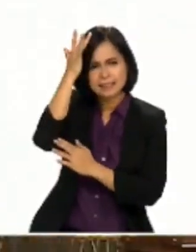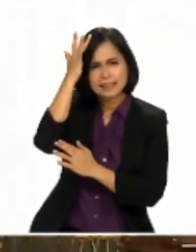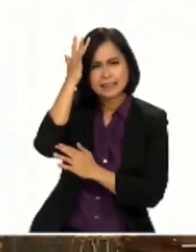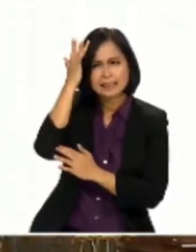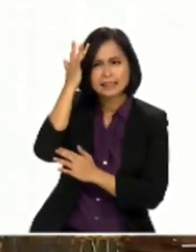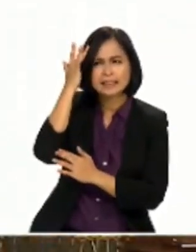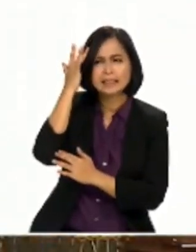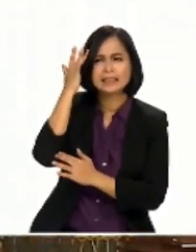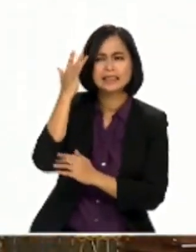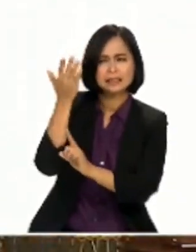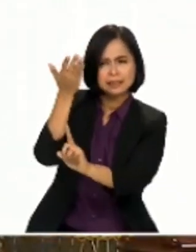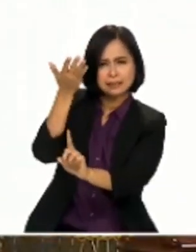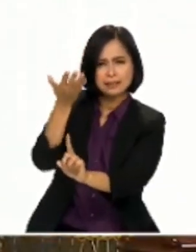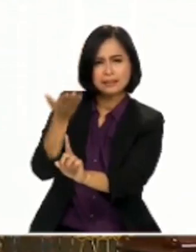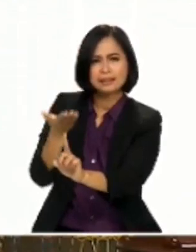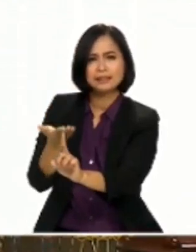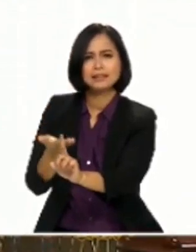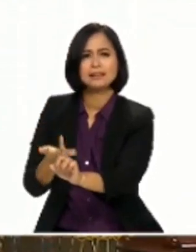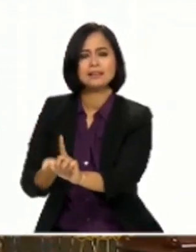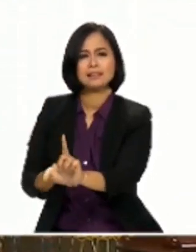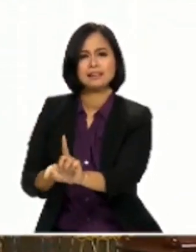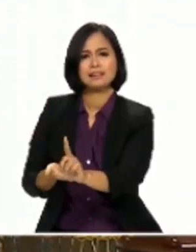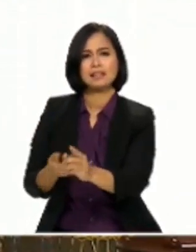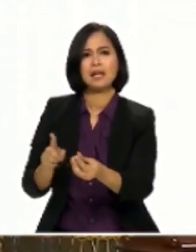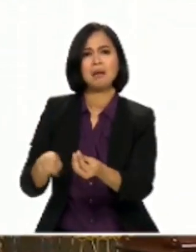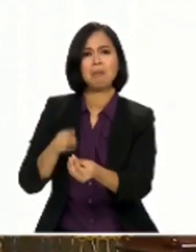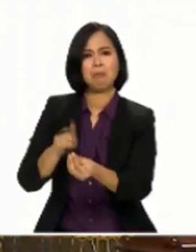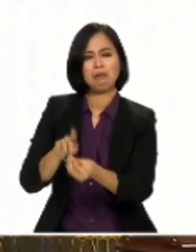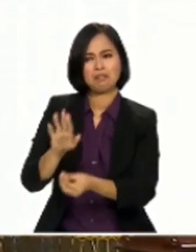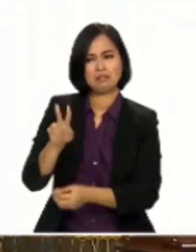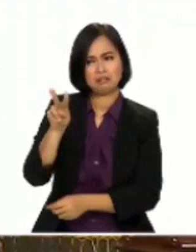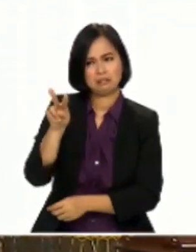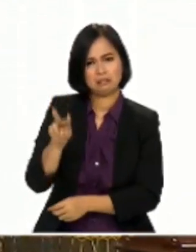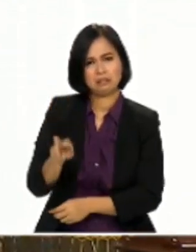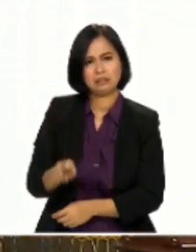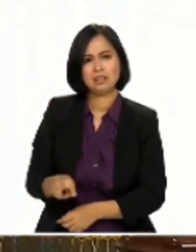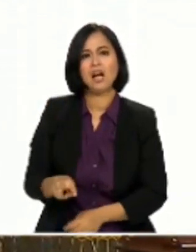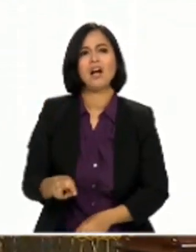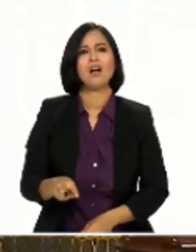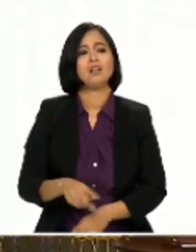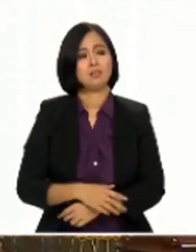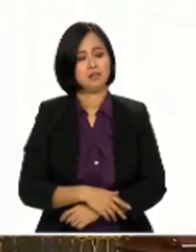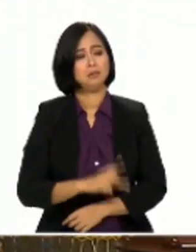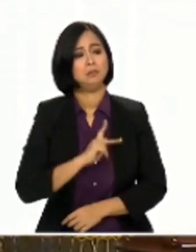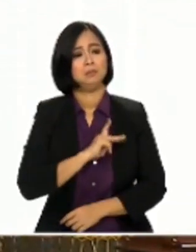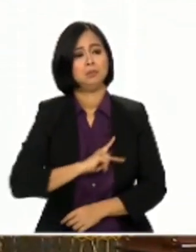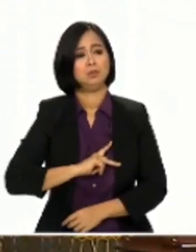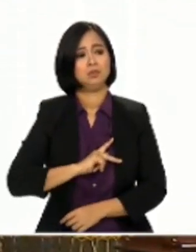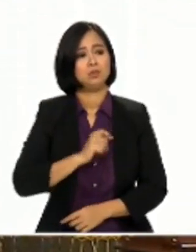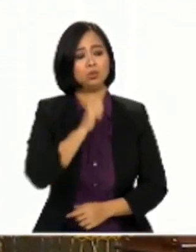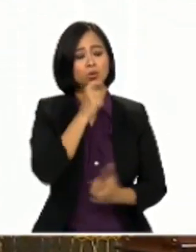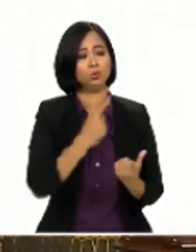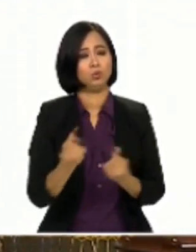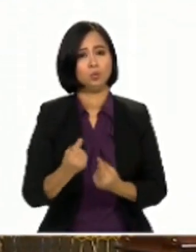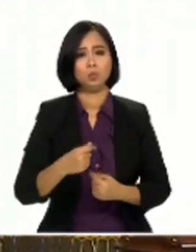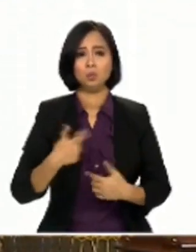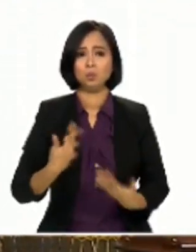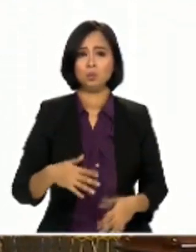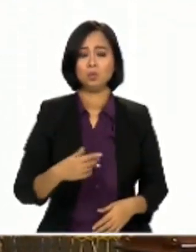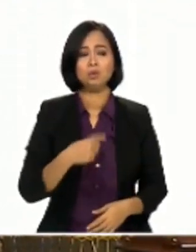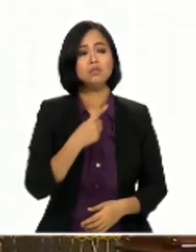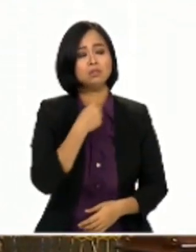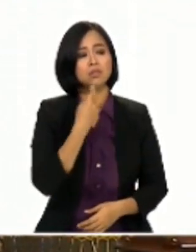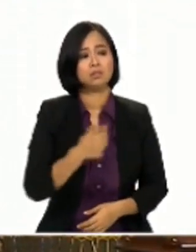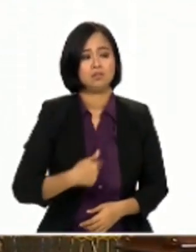draw a profile of his please do not do that because there